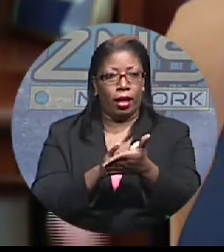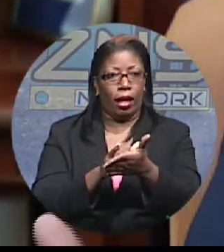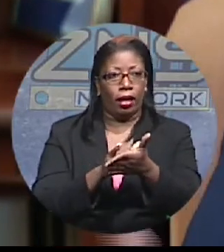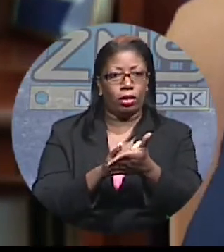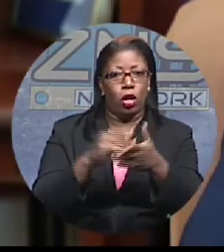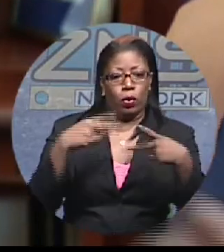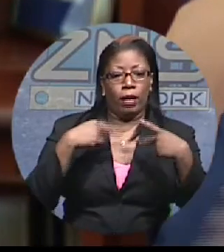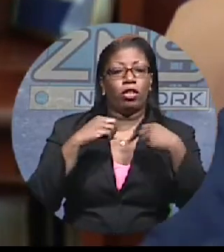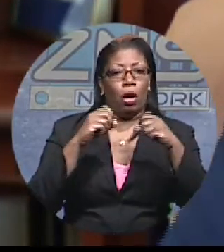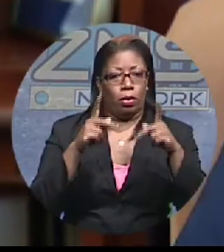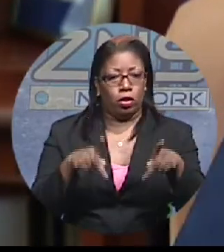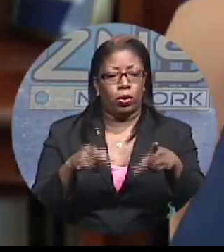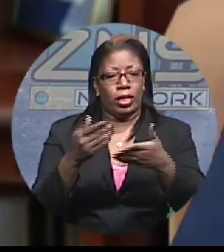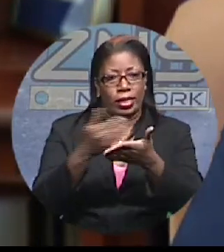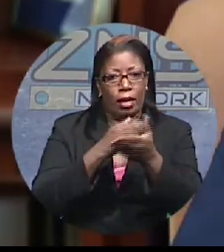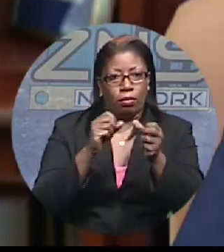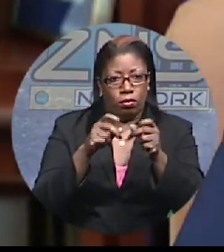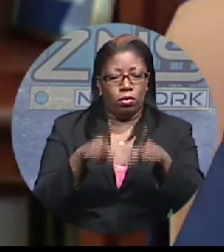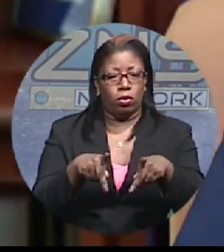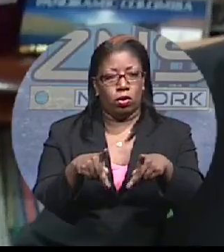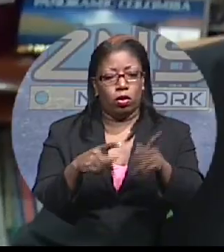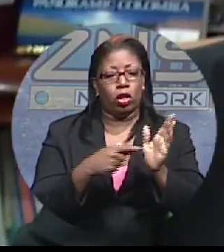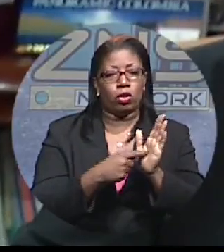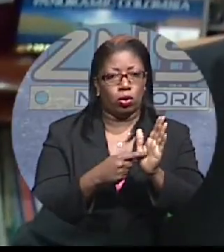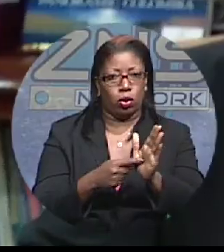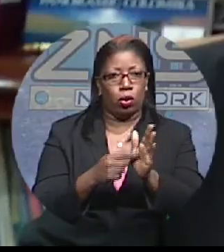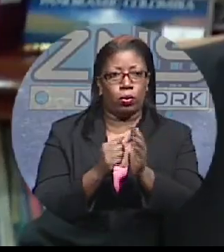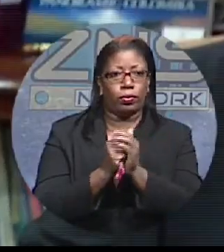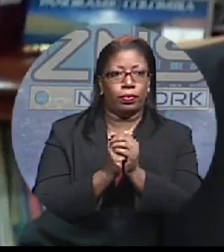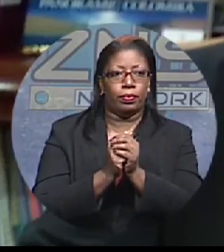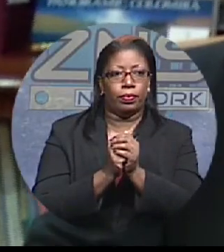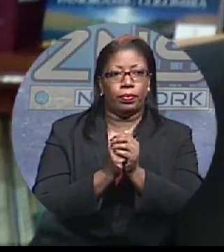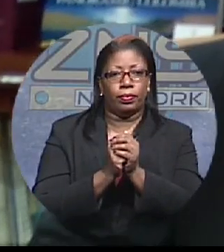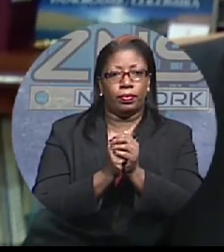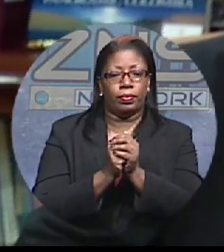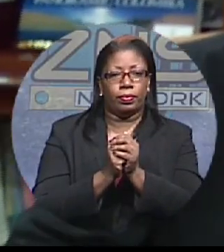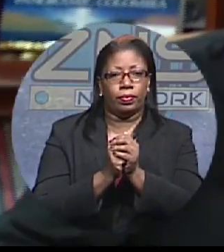have the opportunity on several occasions to do this showcase. Altavis Mannings, ZNS Network News.